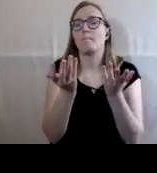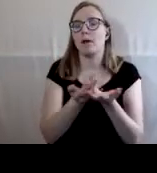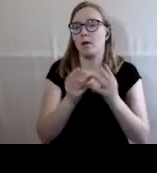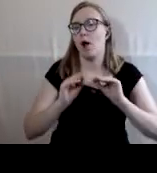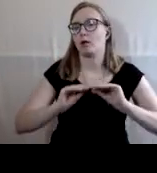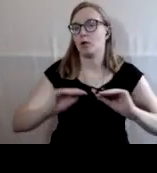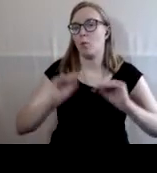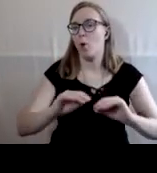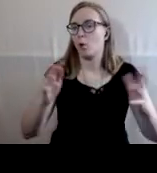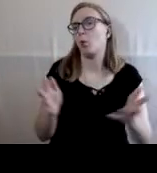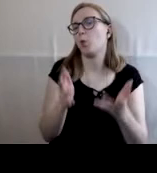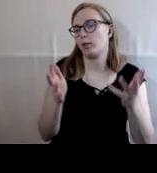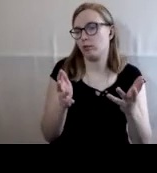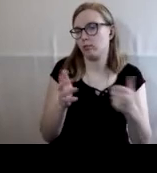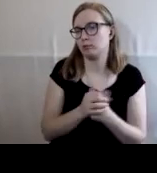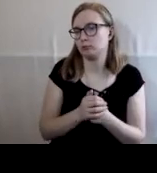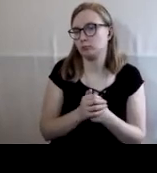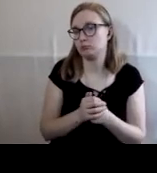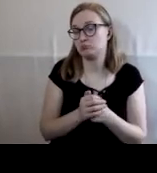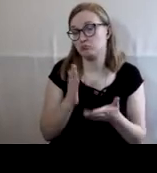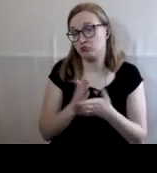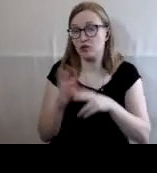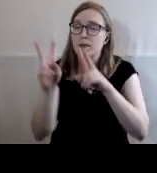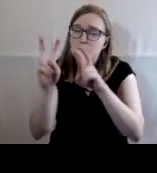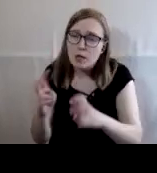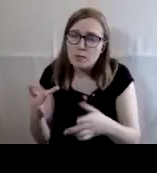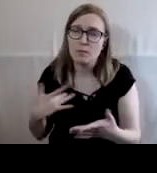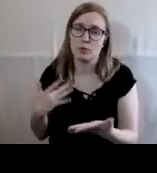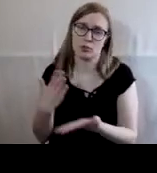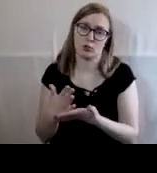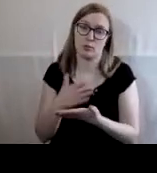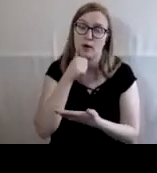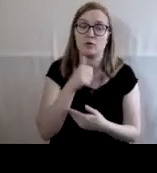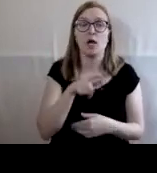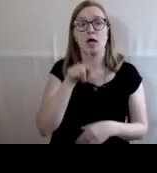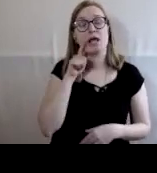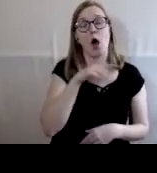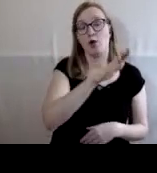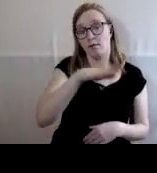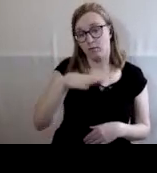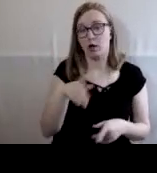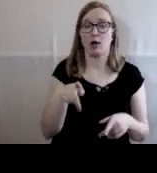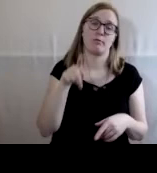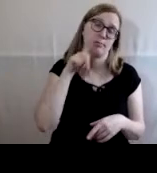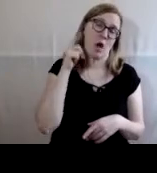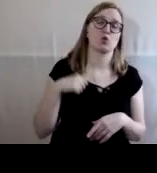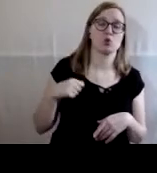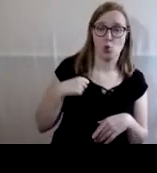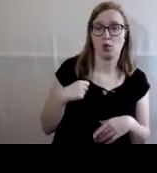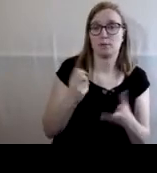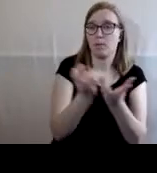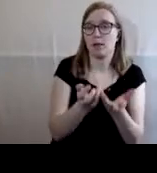school? What do we expect young people to learn about and learn to be able to do?